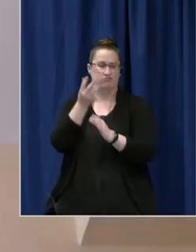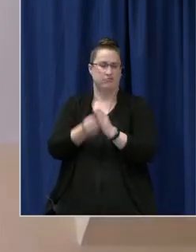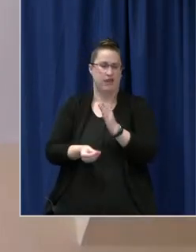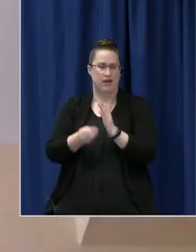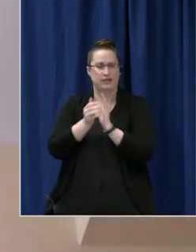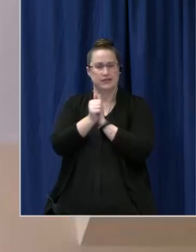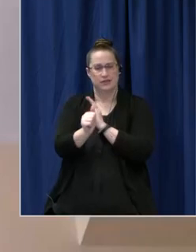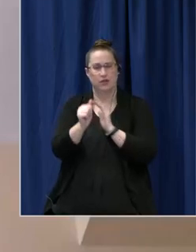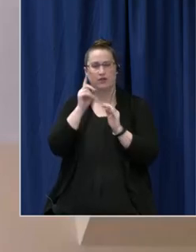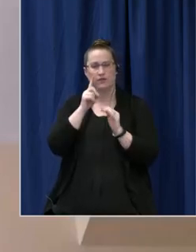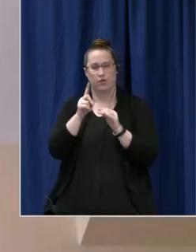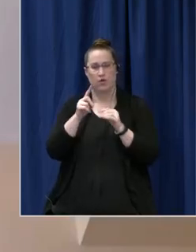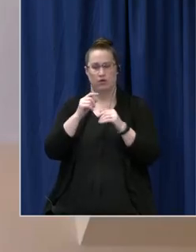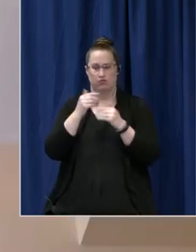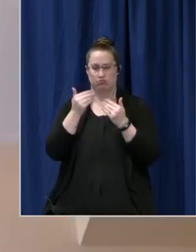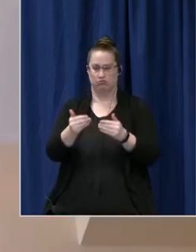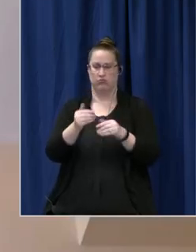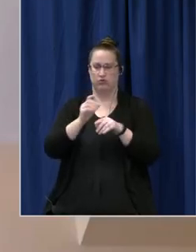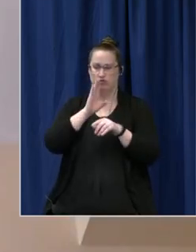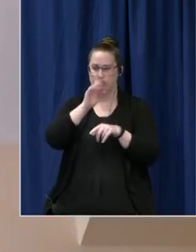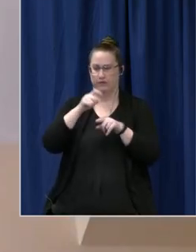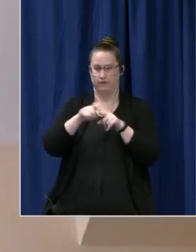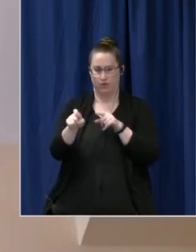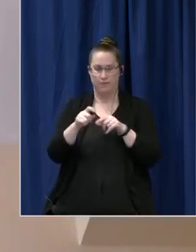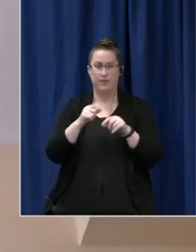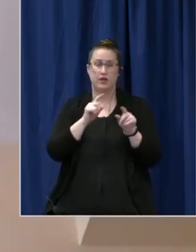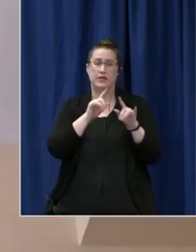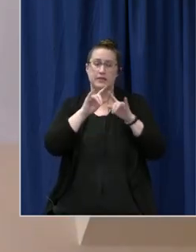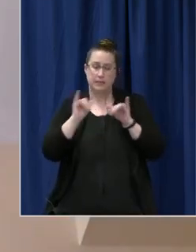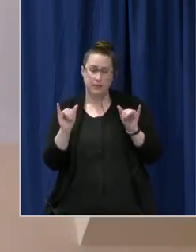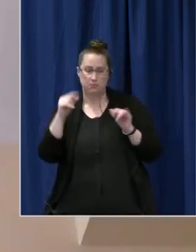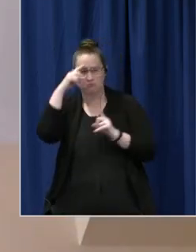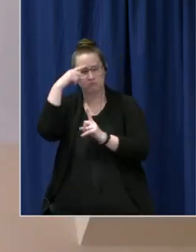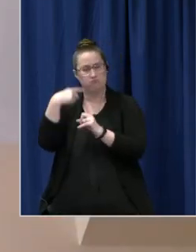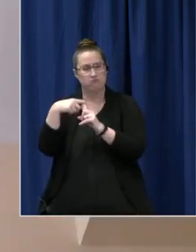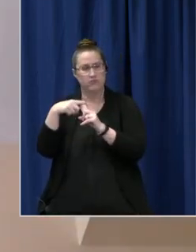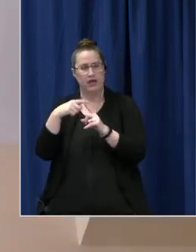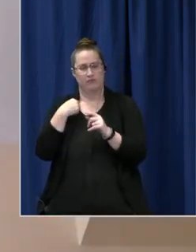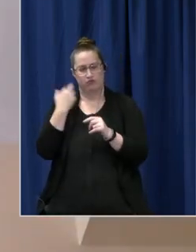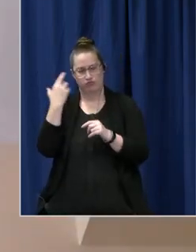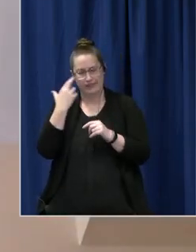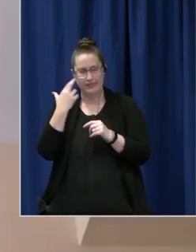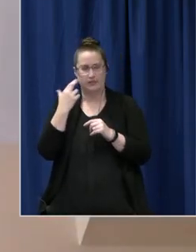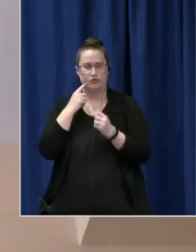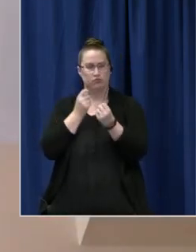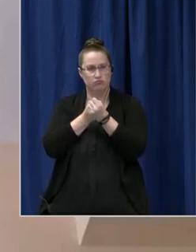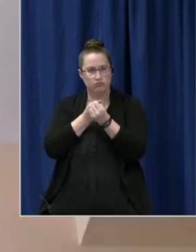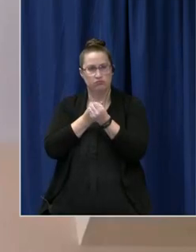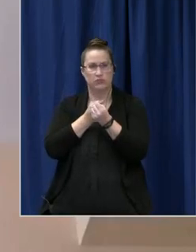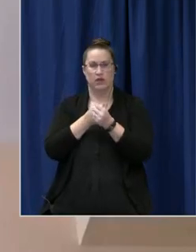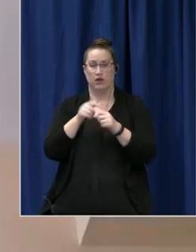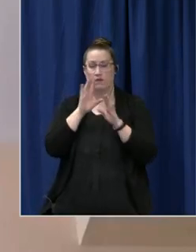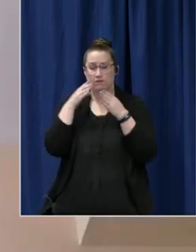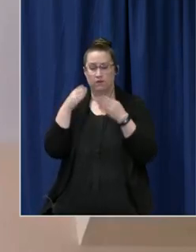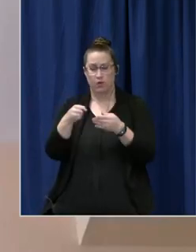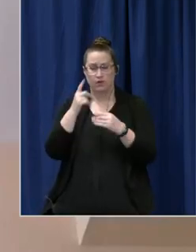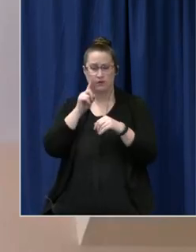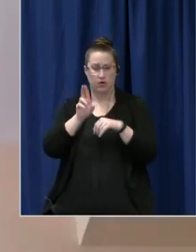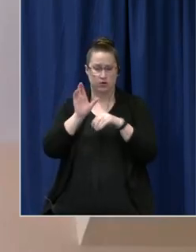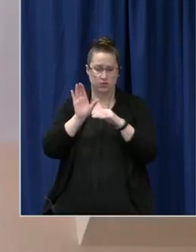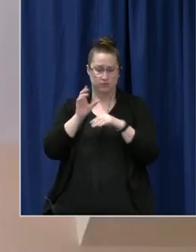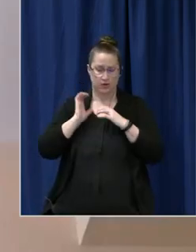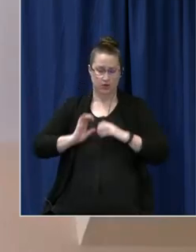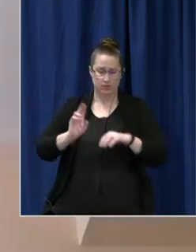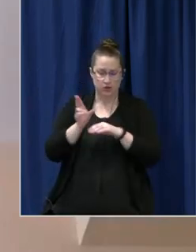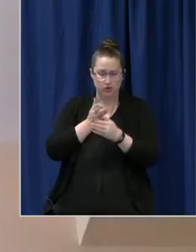a direct video calling solution. But there are reasons to believe that the specific focus on customer or public service among ASL-speaking